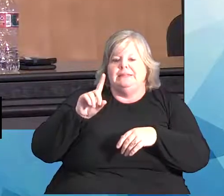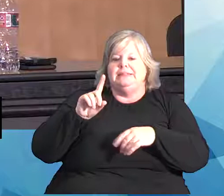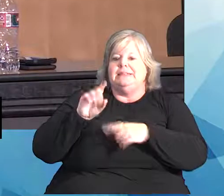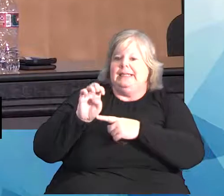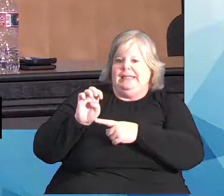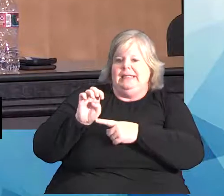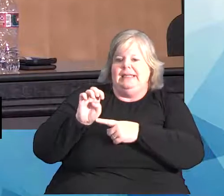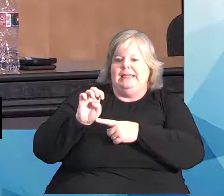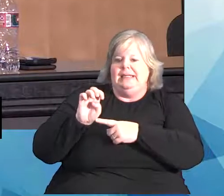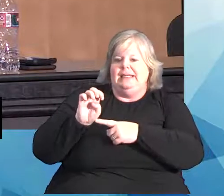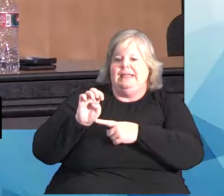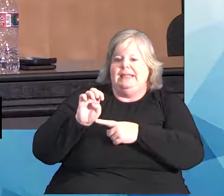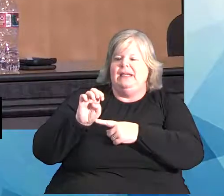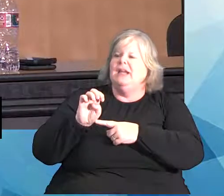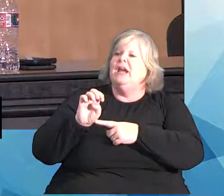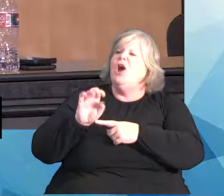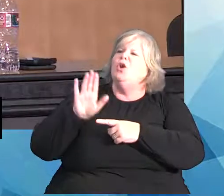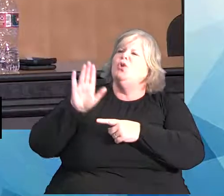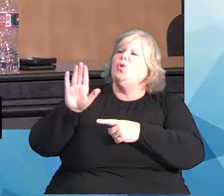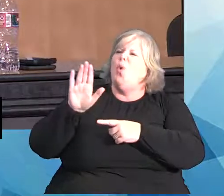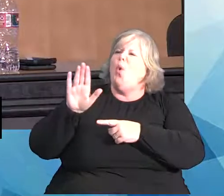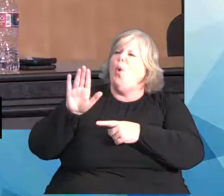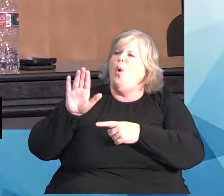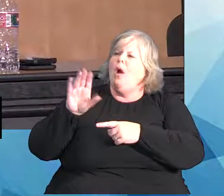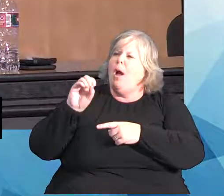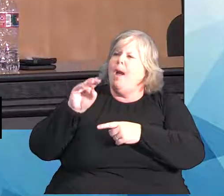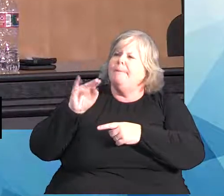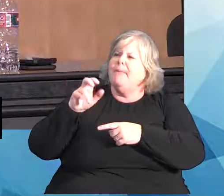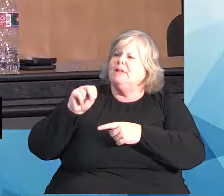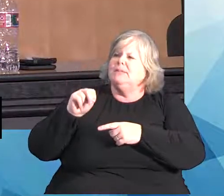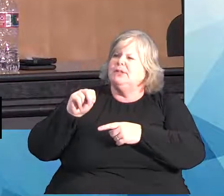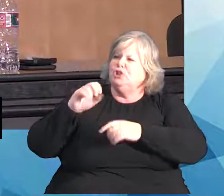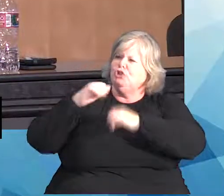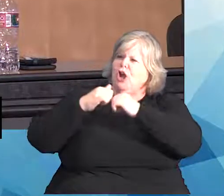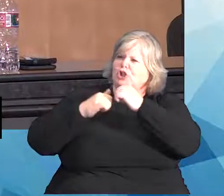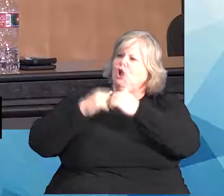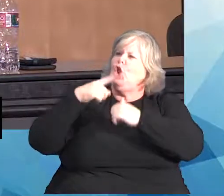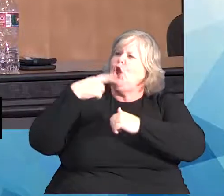What does your ombudsman structure look like in the Arizona Department of Education?